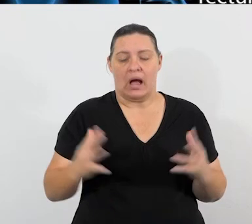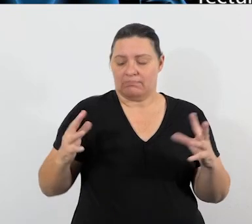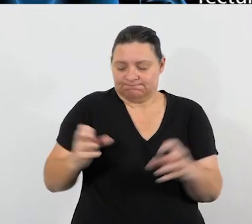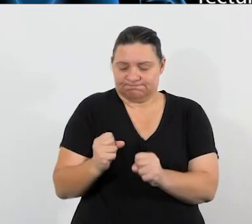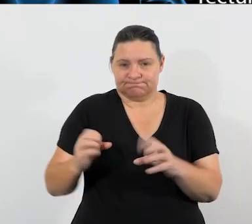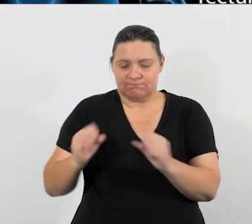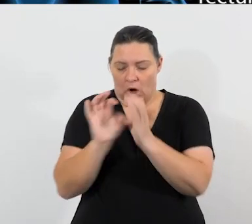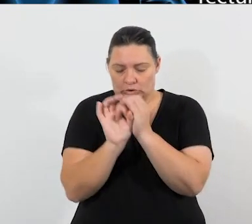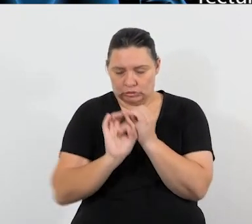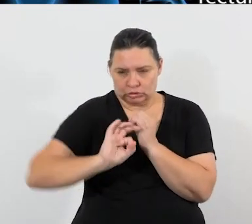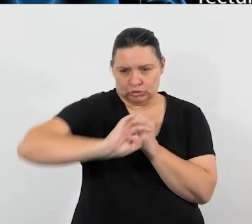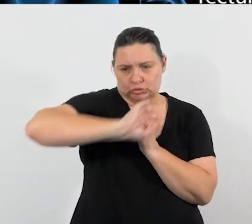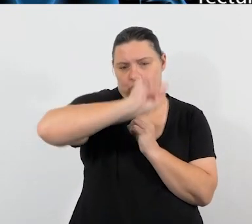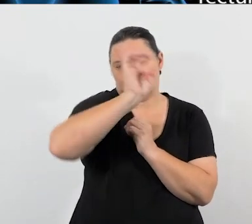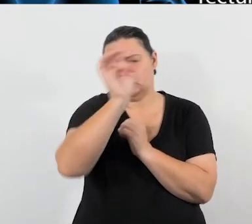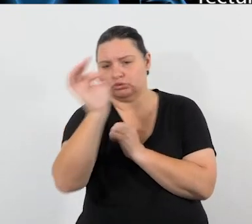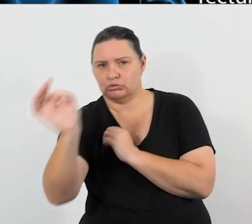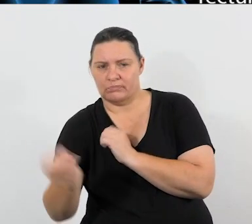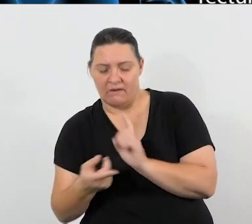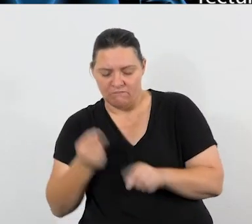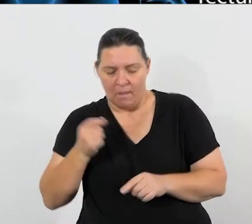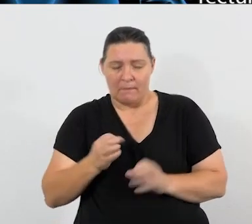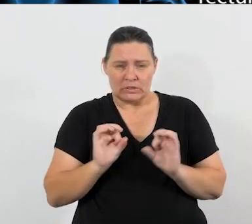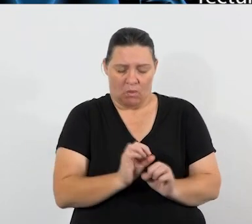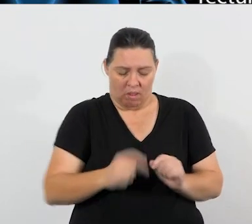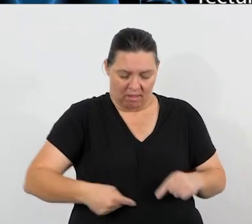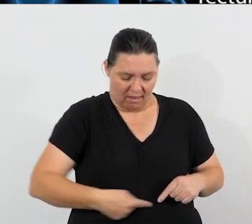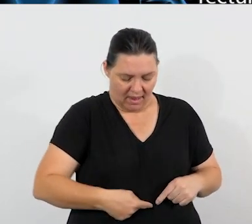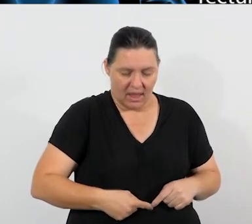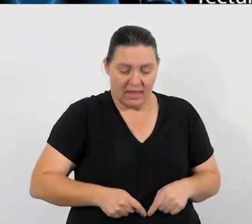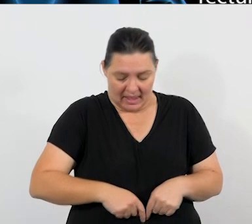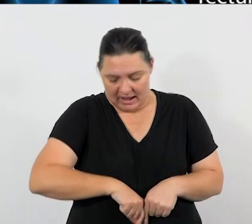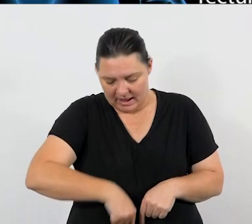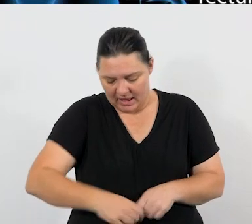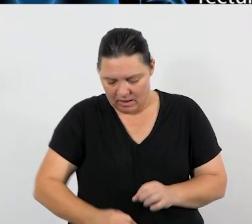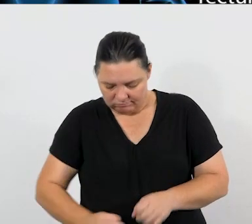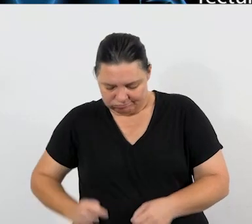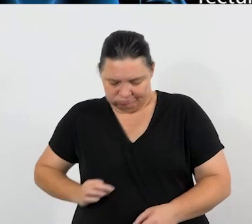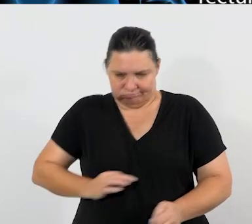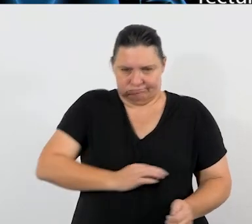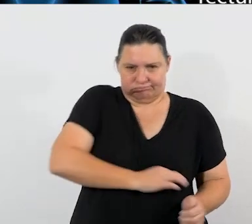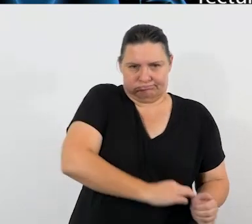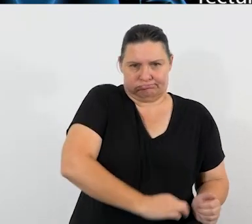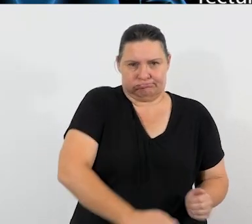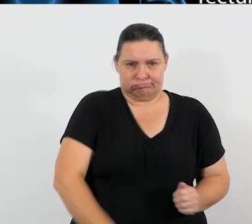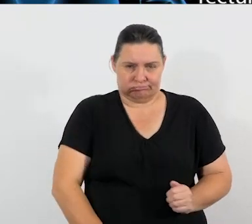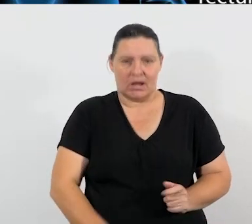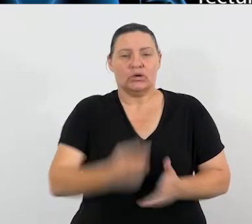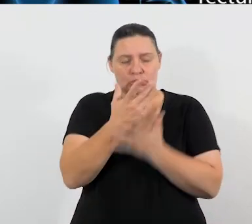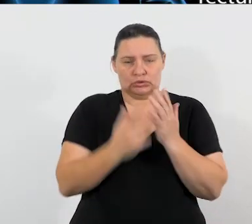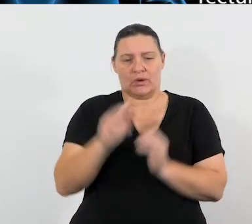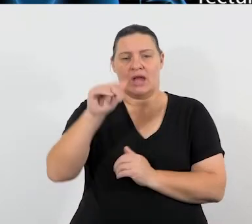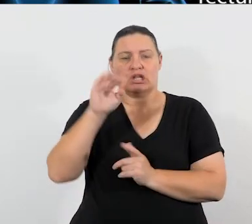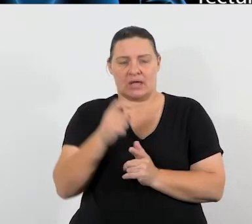muscular tube that stretches from the small intestine to the anus serves as